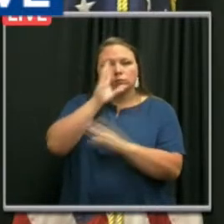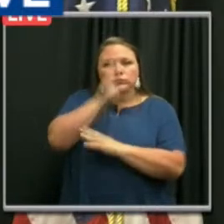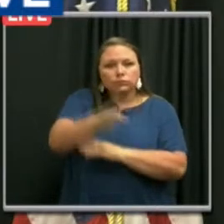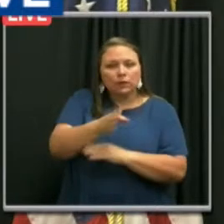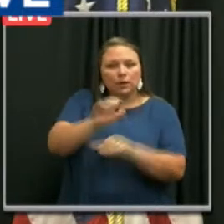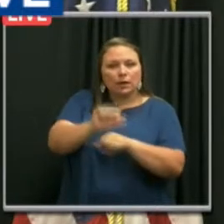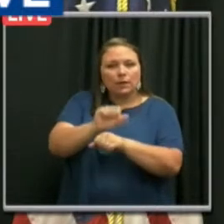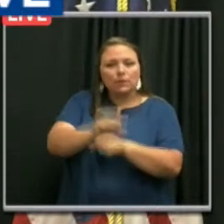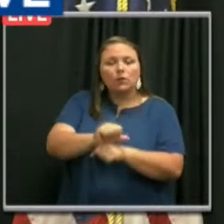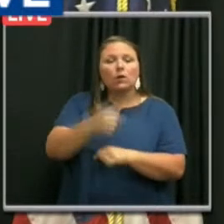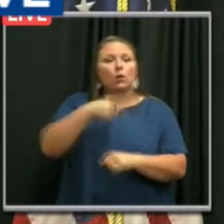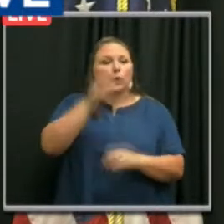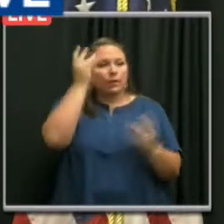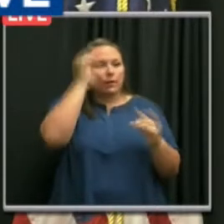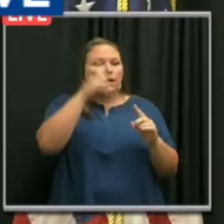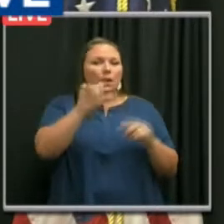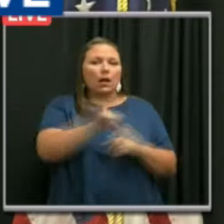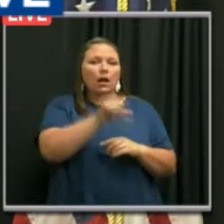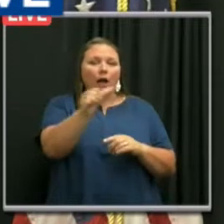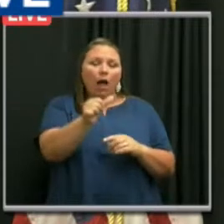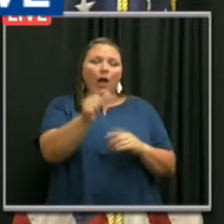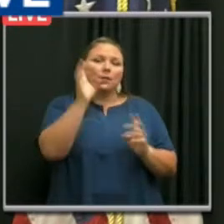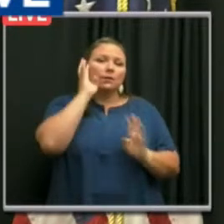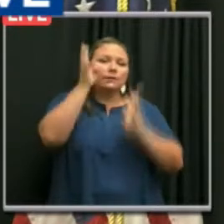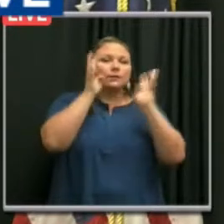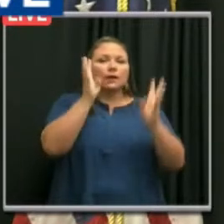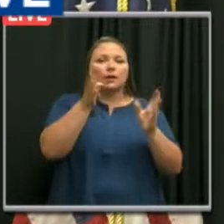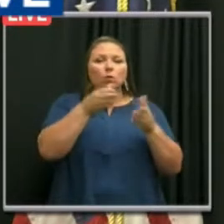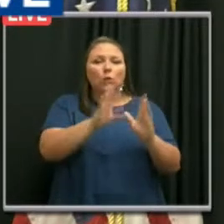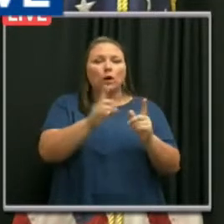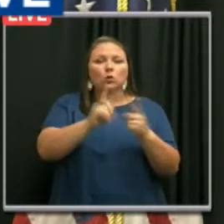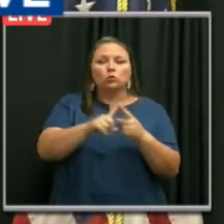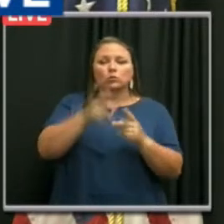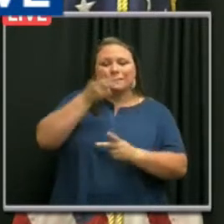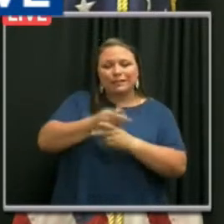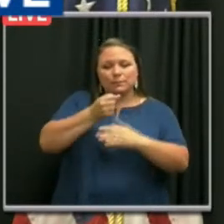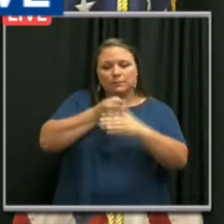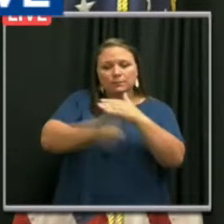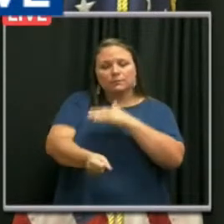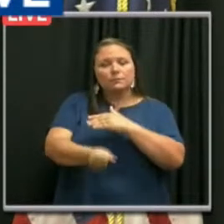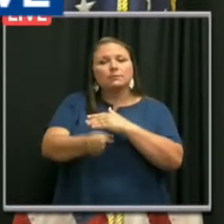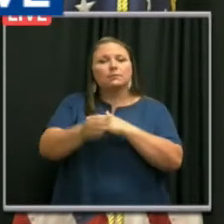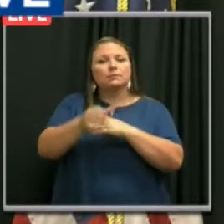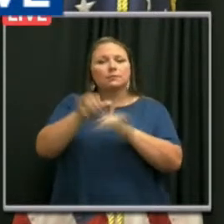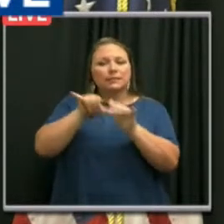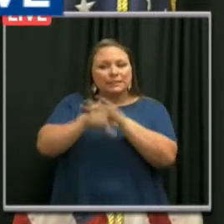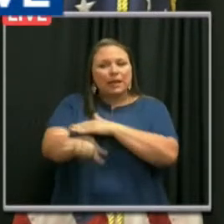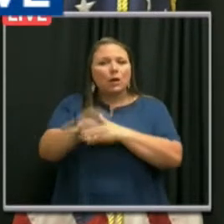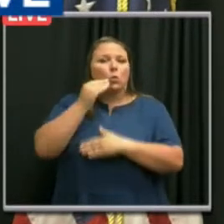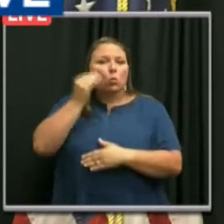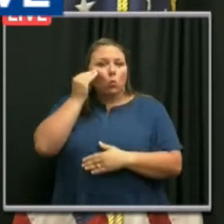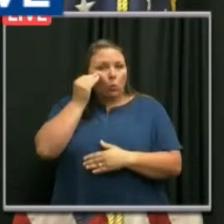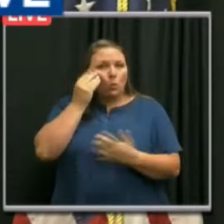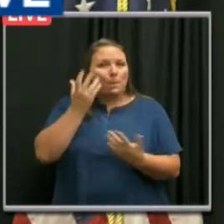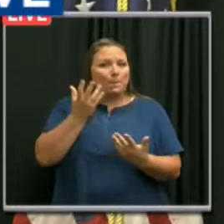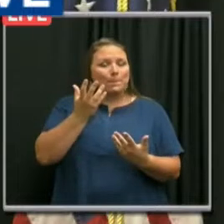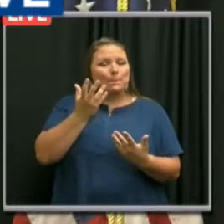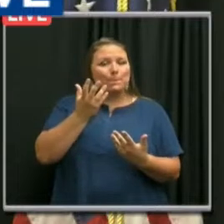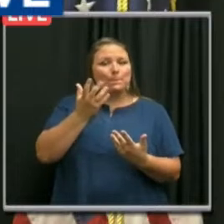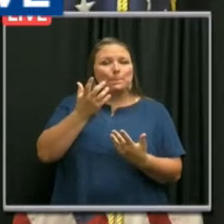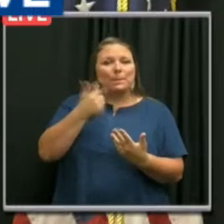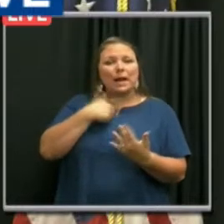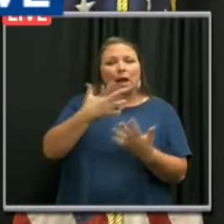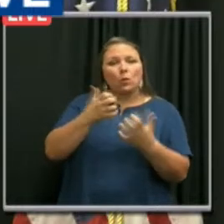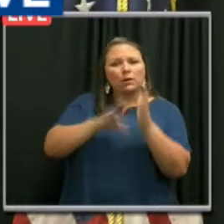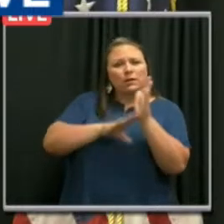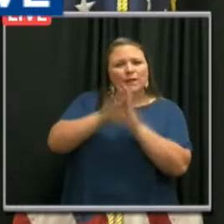looking at other innovative ways to maybe make it easier for people to self-isolate at home. And I like to develop